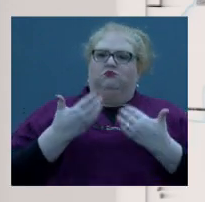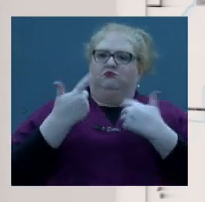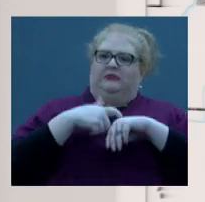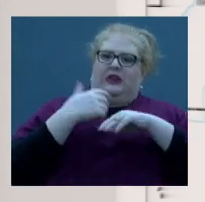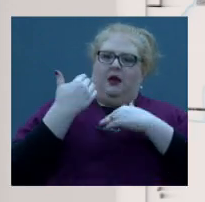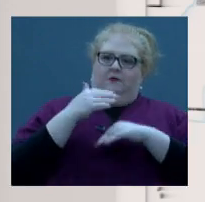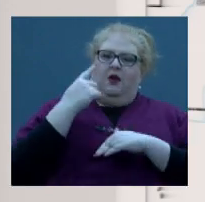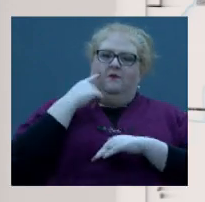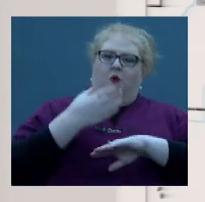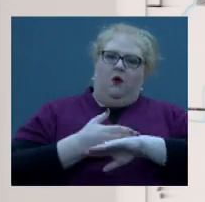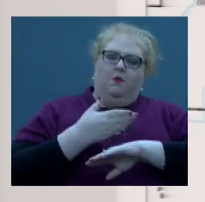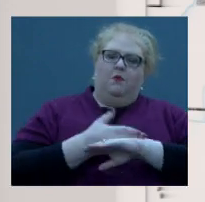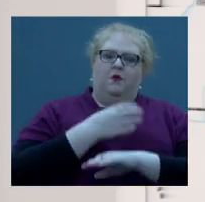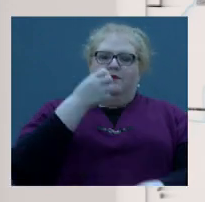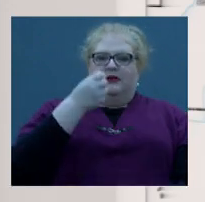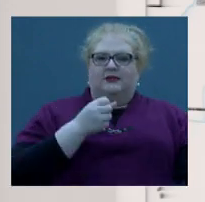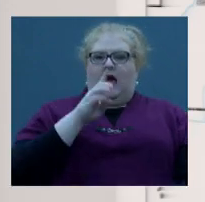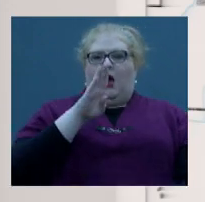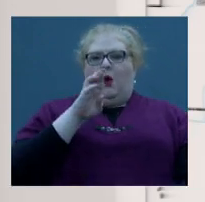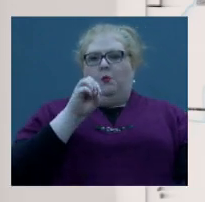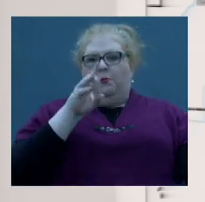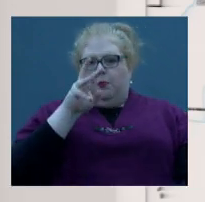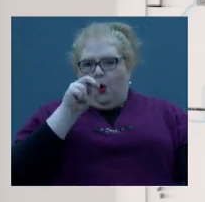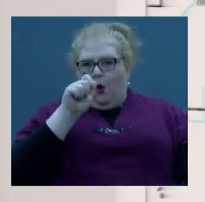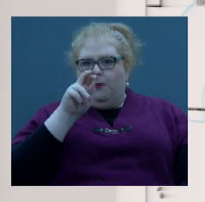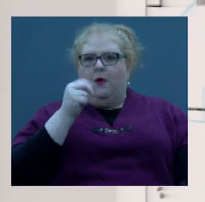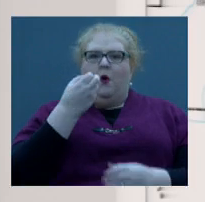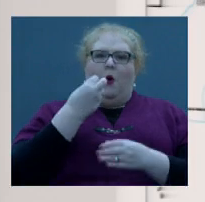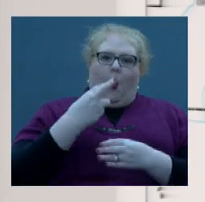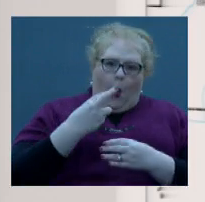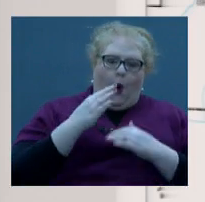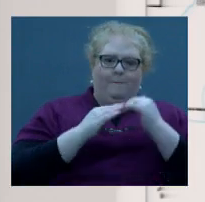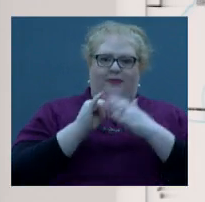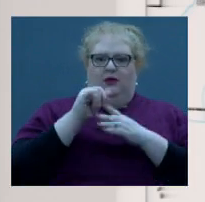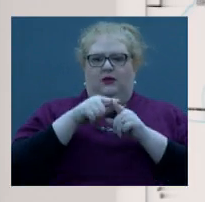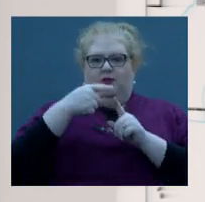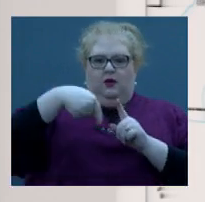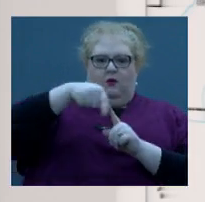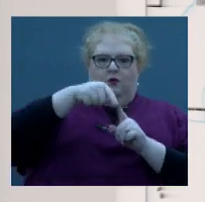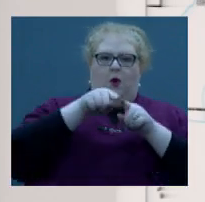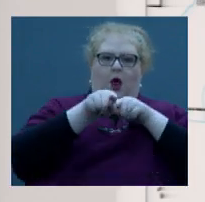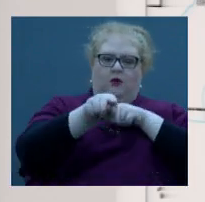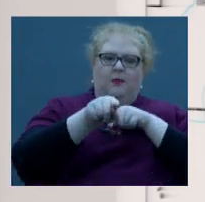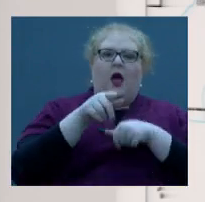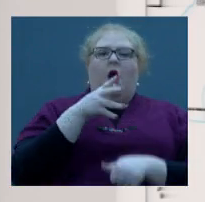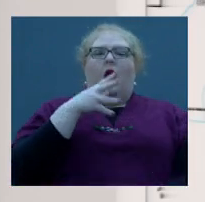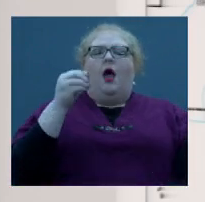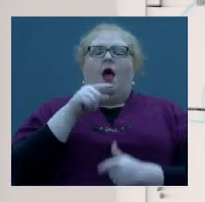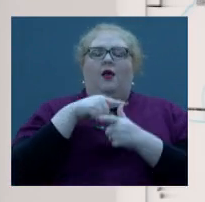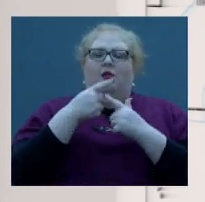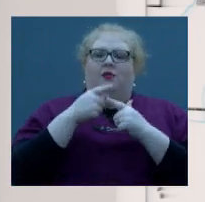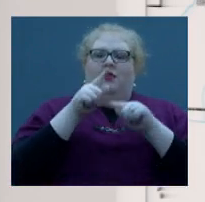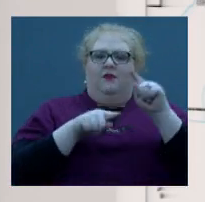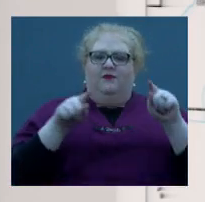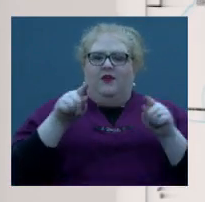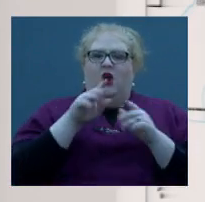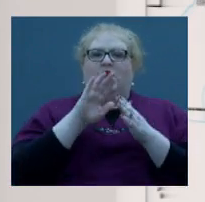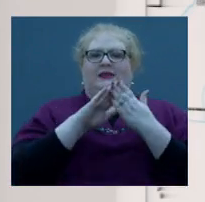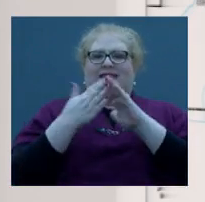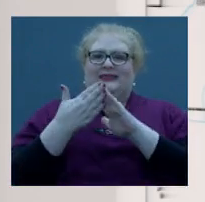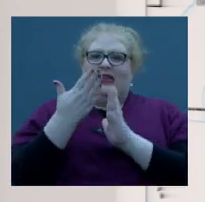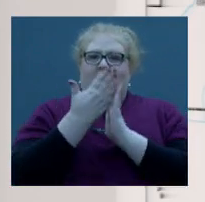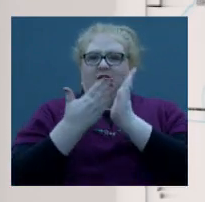to South Bowman Road, including the roundabout or a traffic signal, when the need was met as determined by the city with the various phases of the proposed